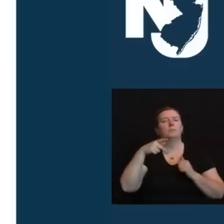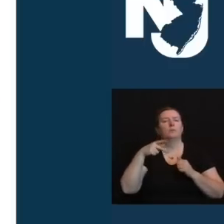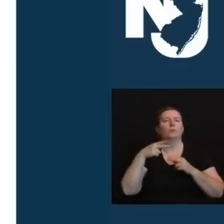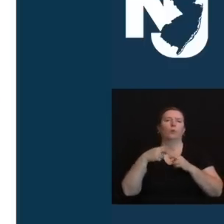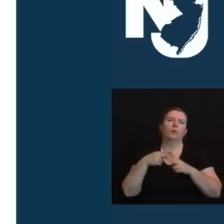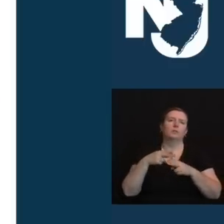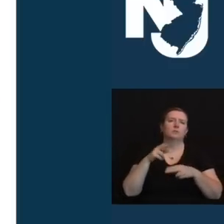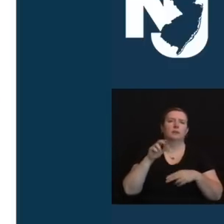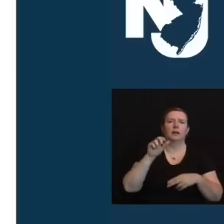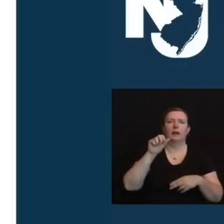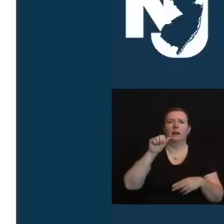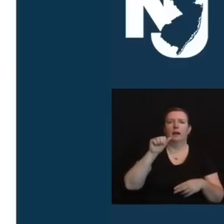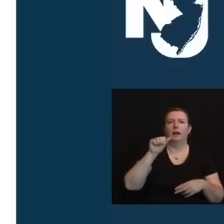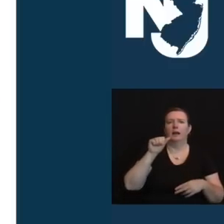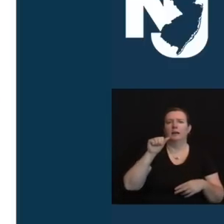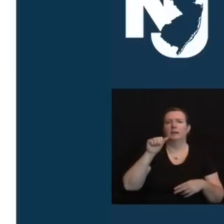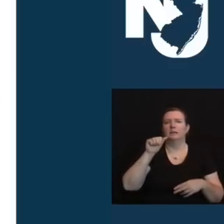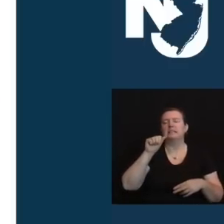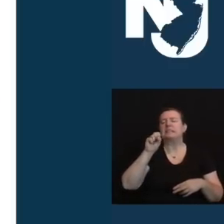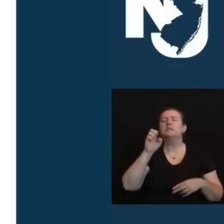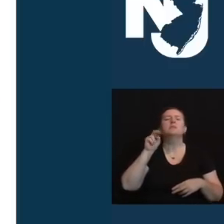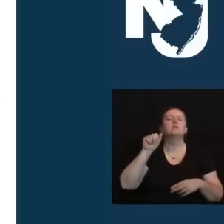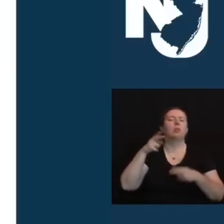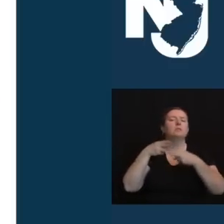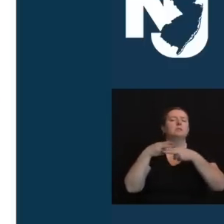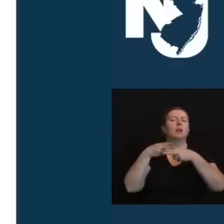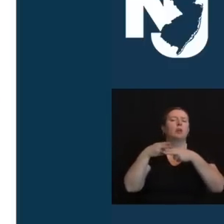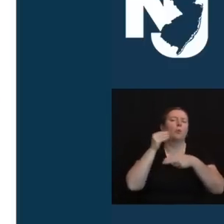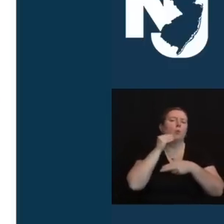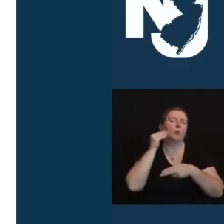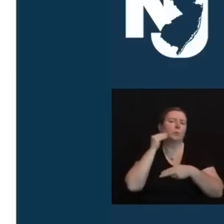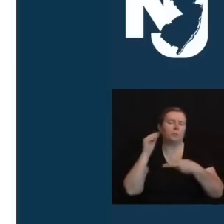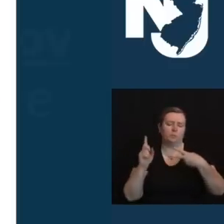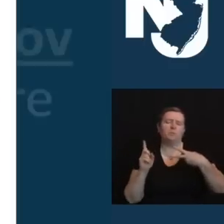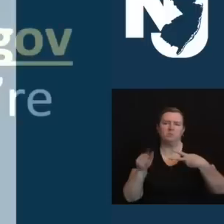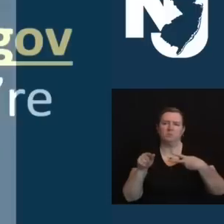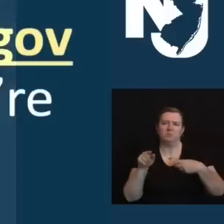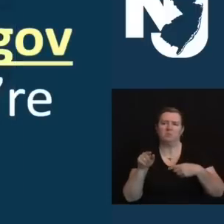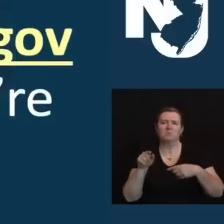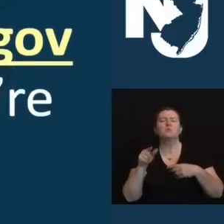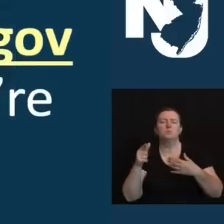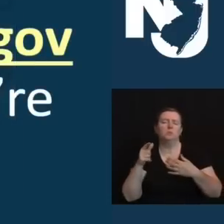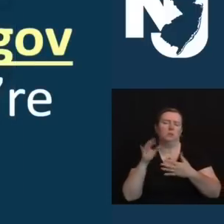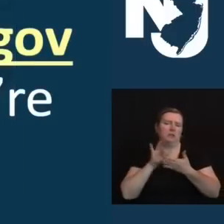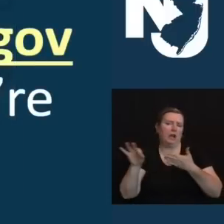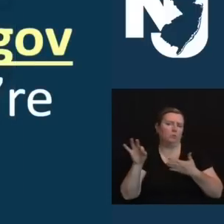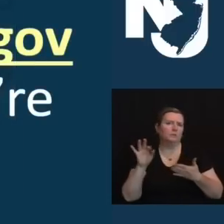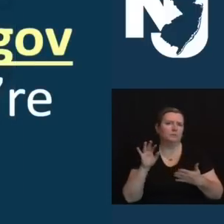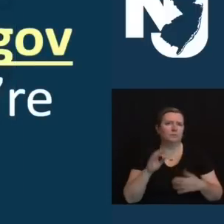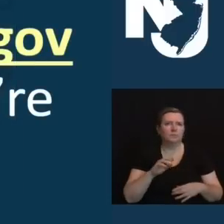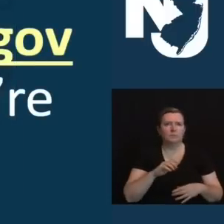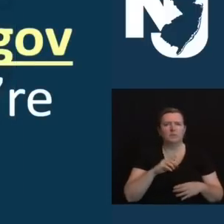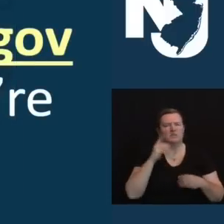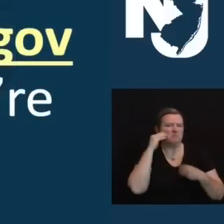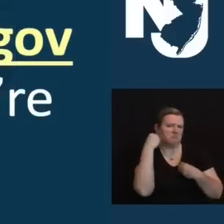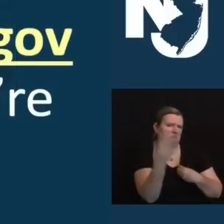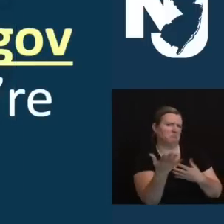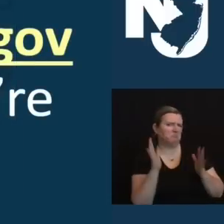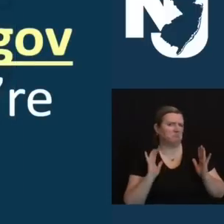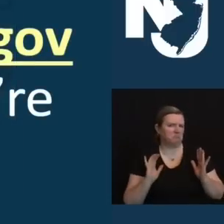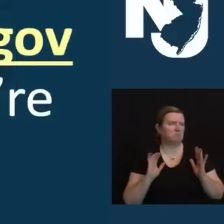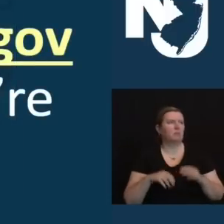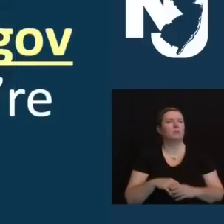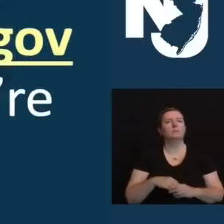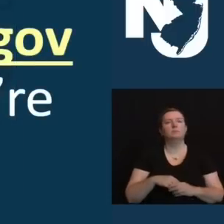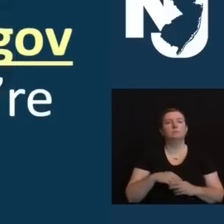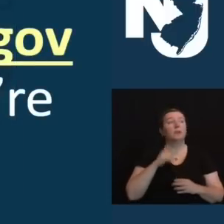of how many year-round Cape May residents have responded to the census. Let's make sure, folks, we have an accurate count. The census only